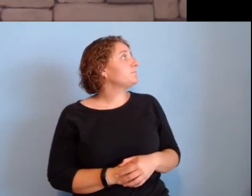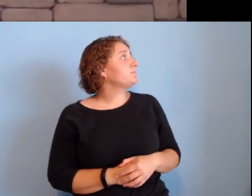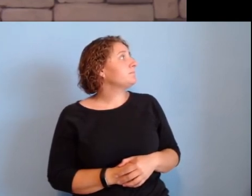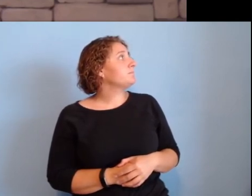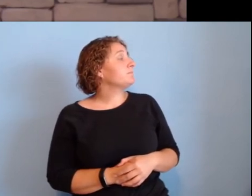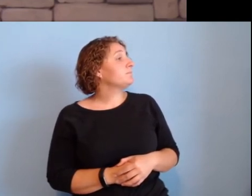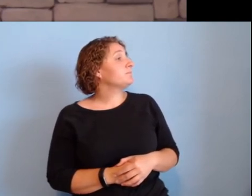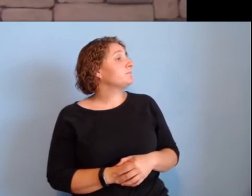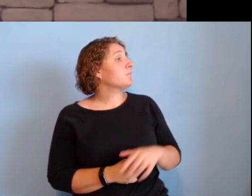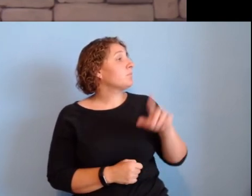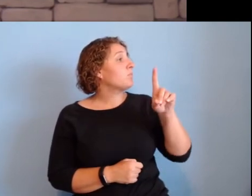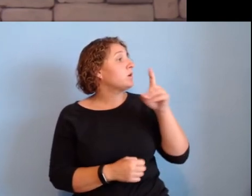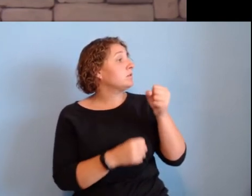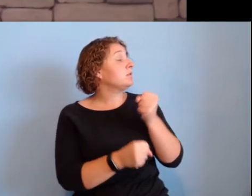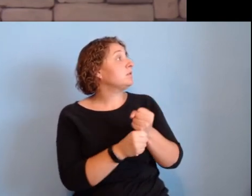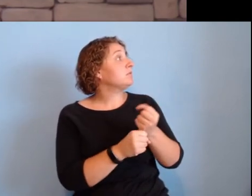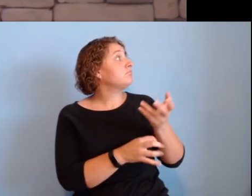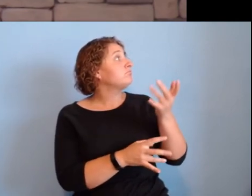One hundred years ago,